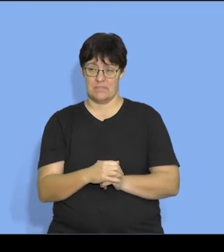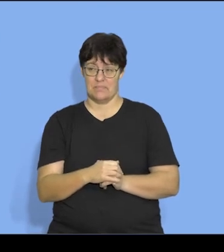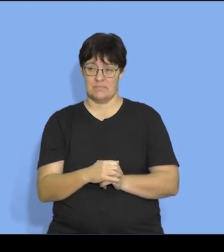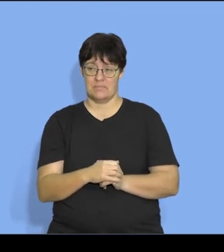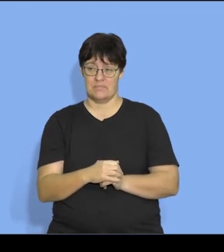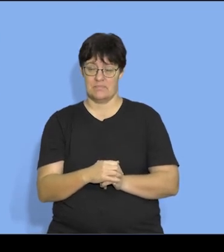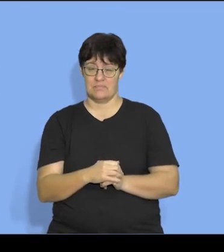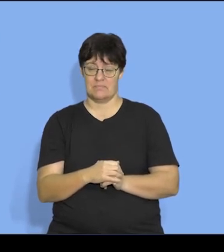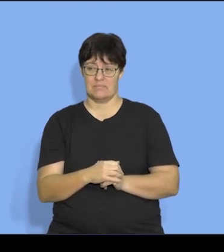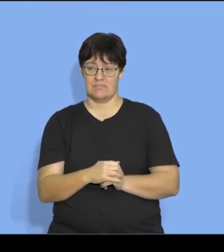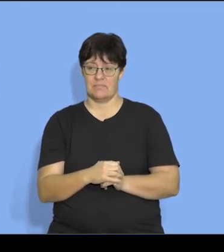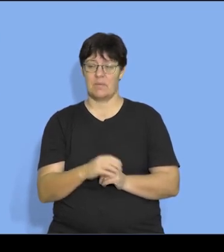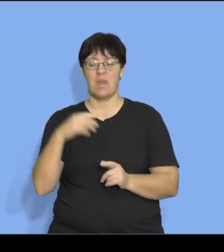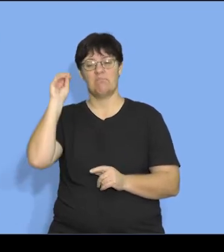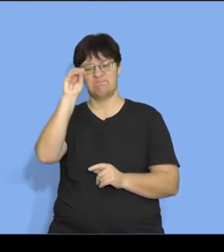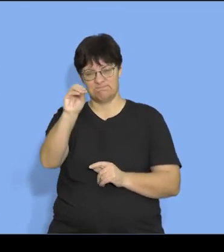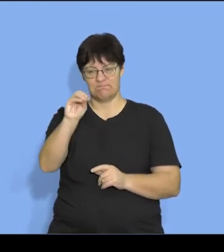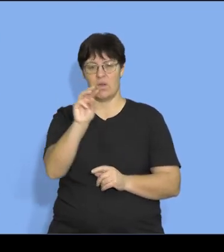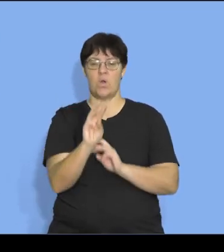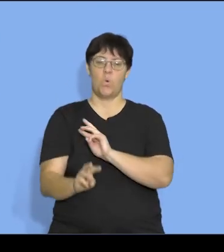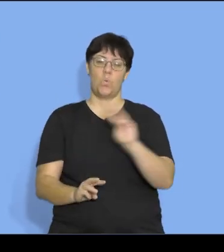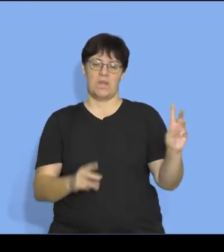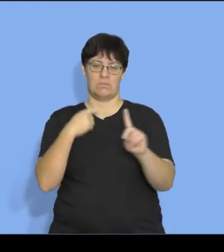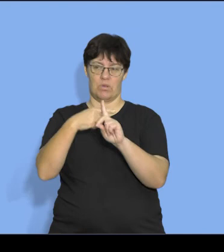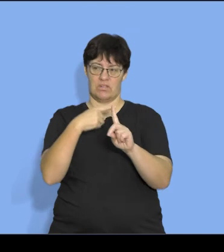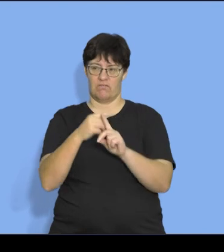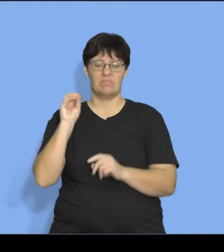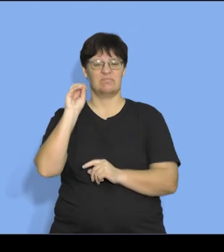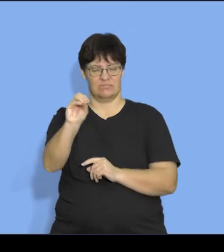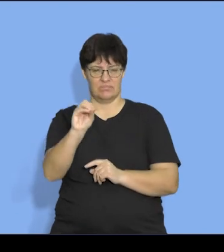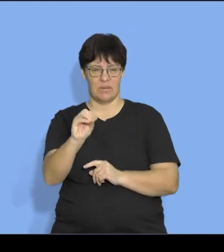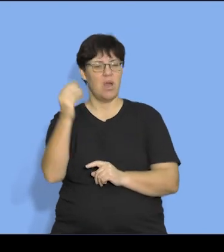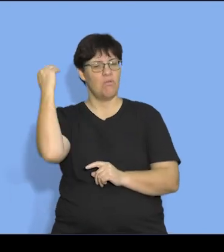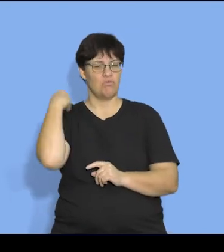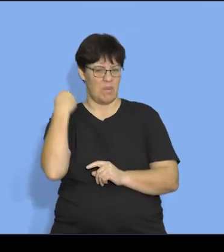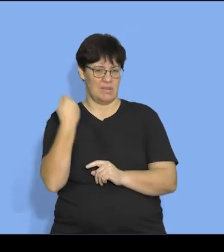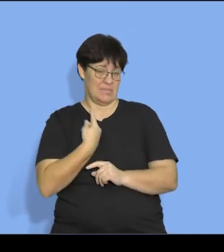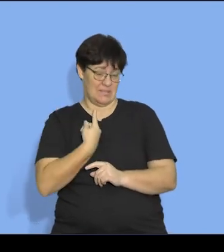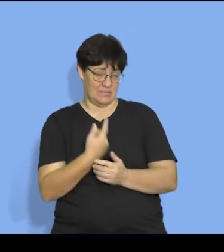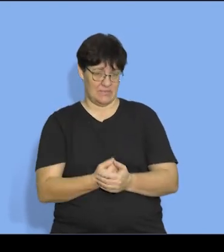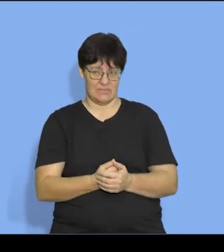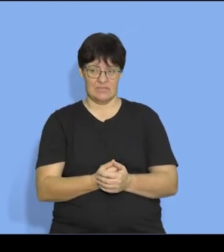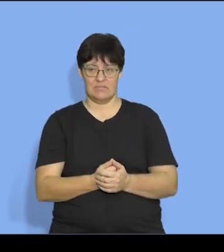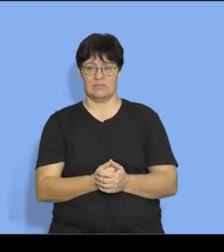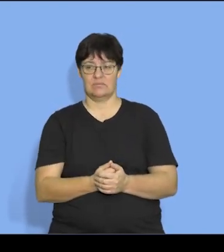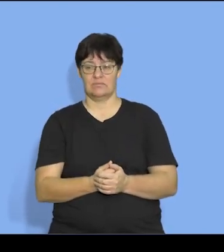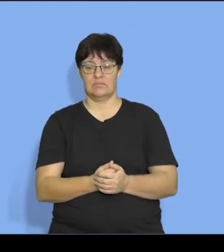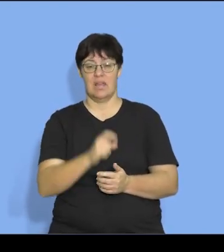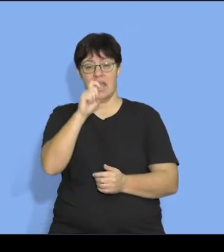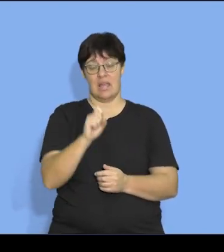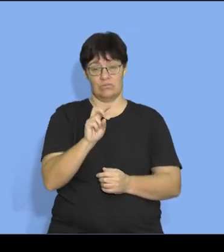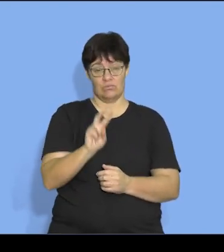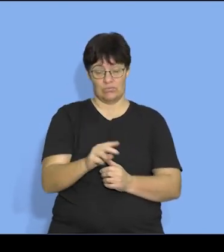as positive. I like to write down what I'm taking as positive to remind me. My